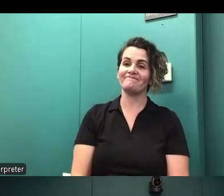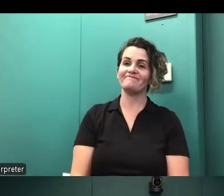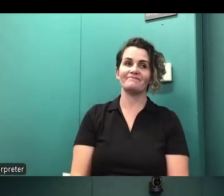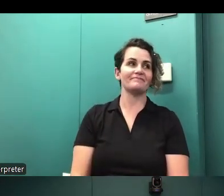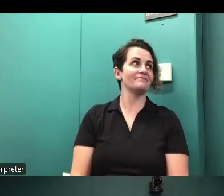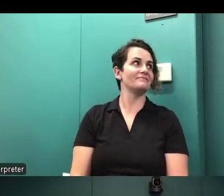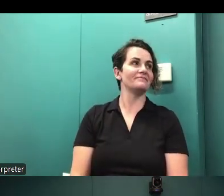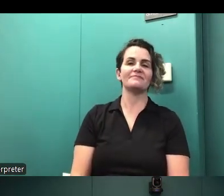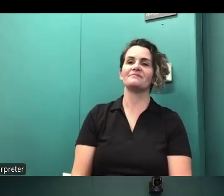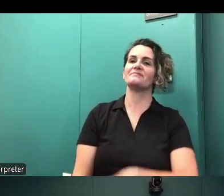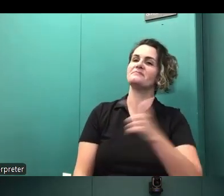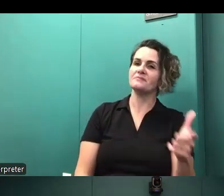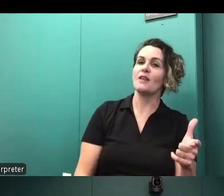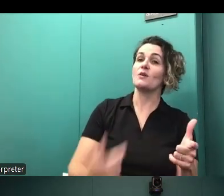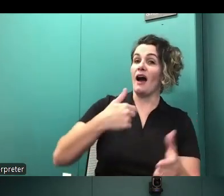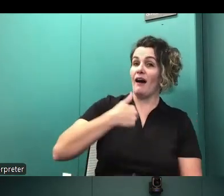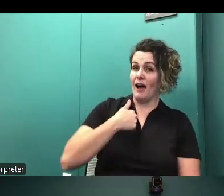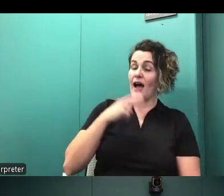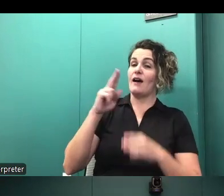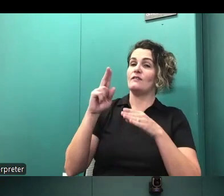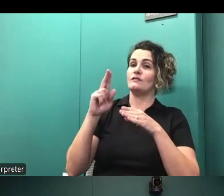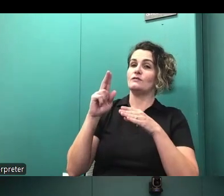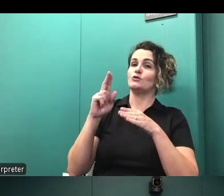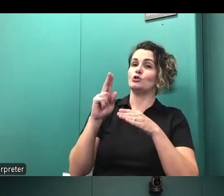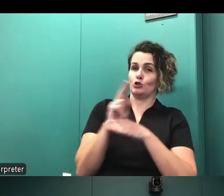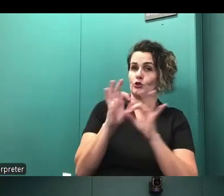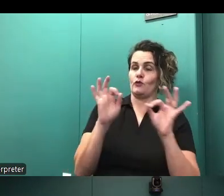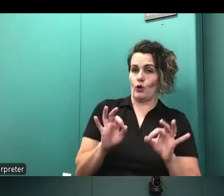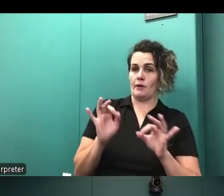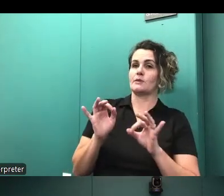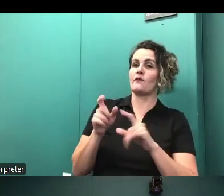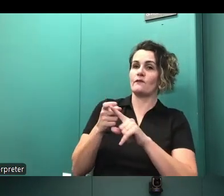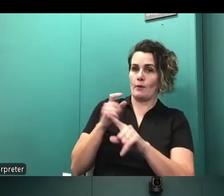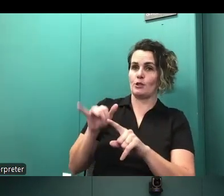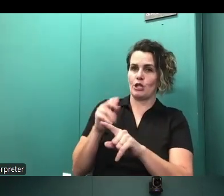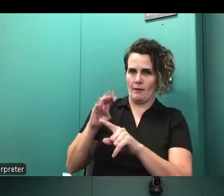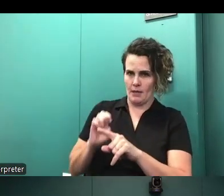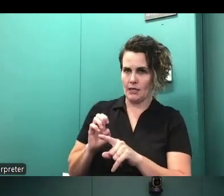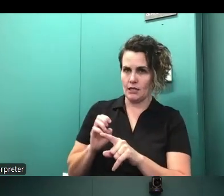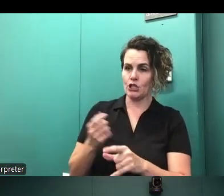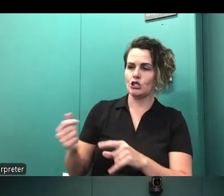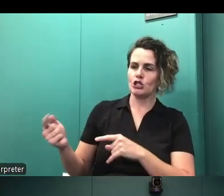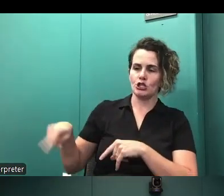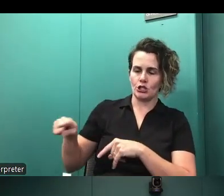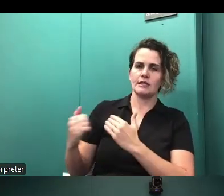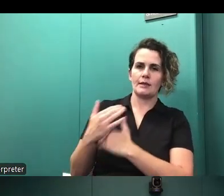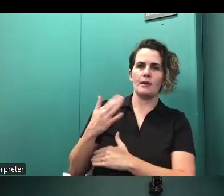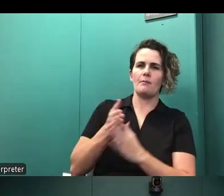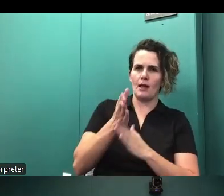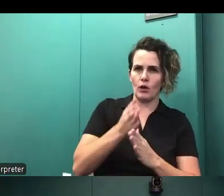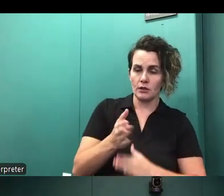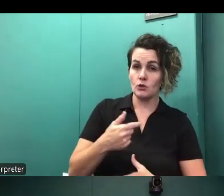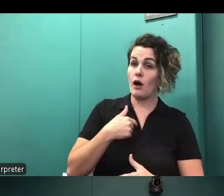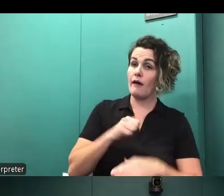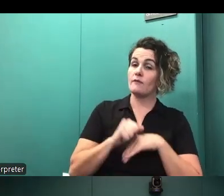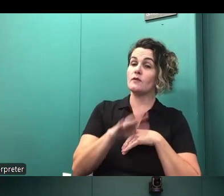Okay, and I've used Jamie's, and I haven't done it as detailed as hers, but she sent me like the main things. And I've just sent